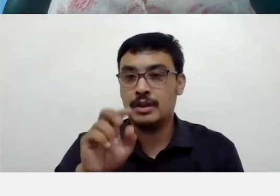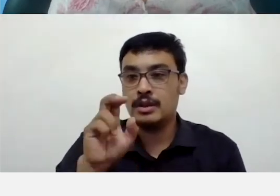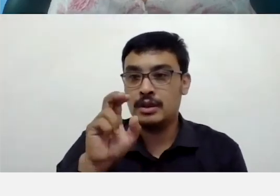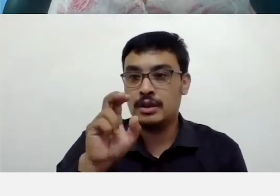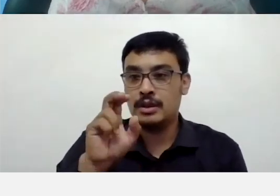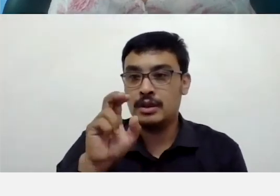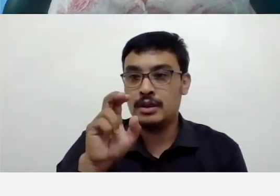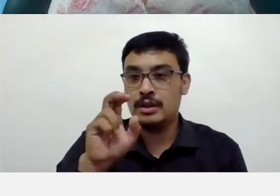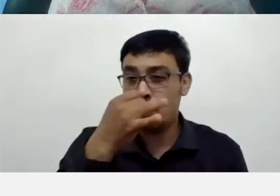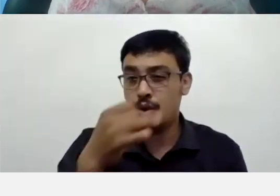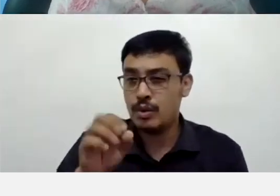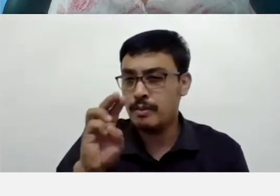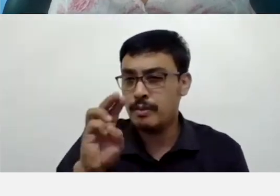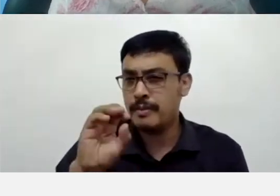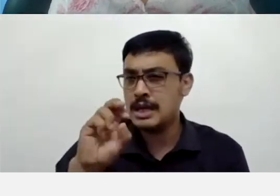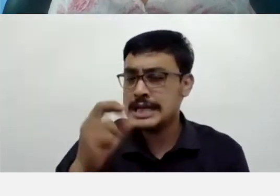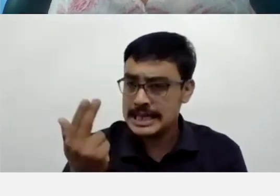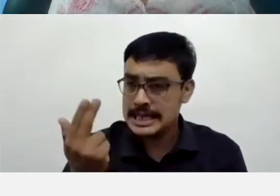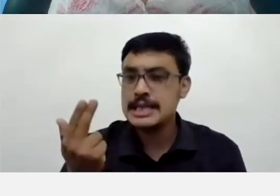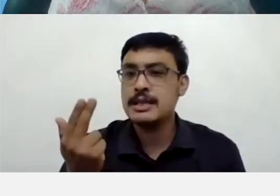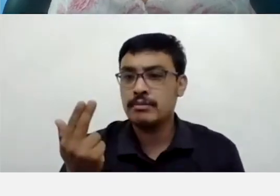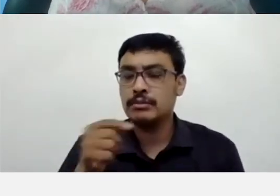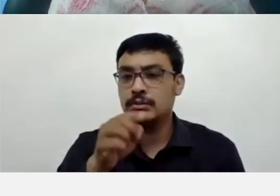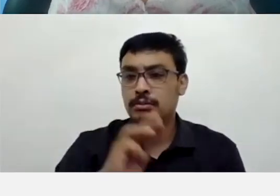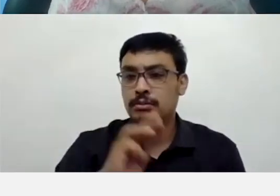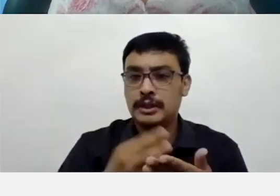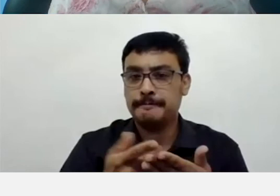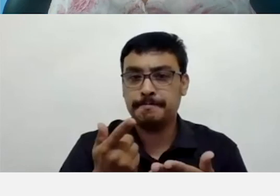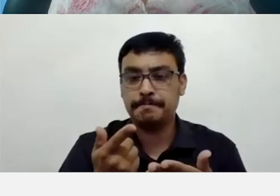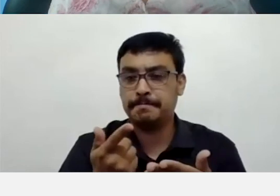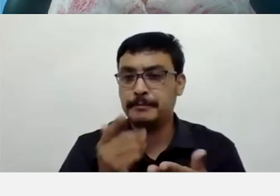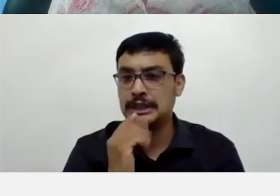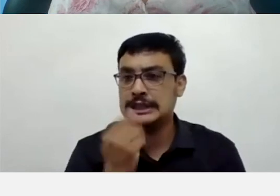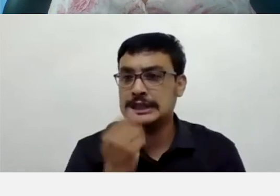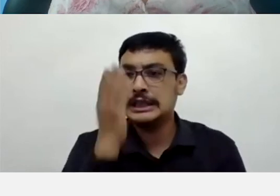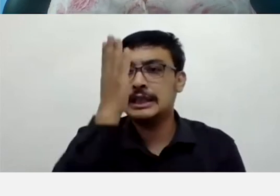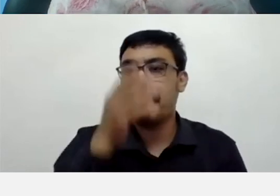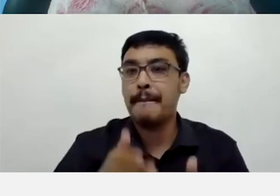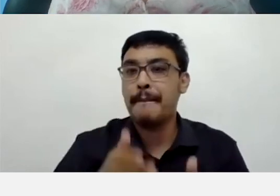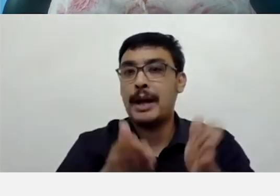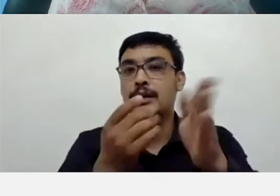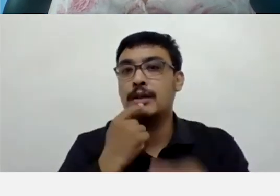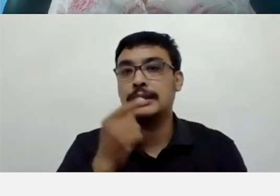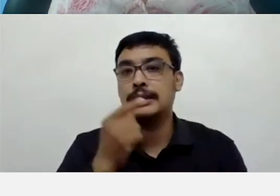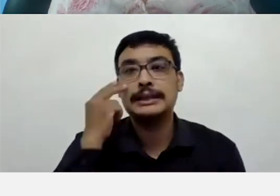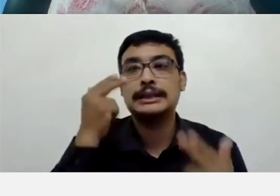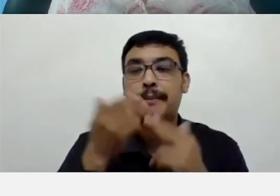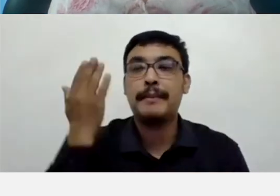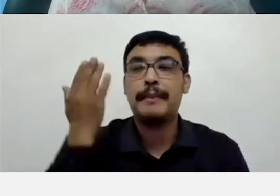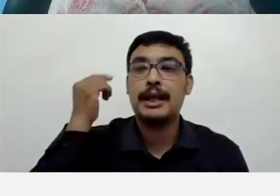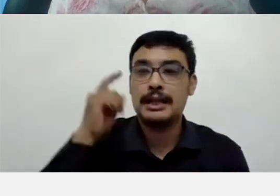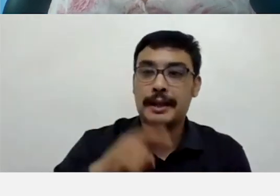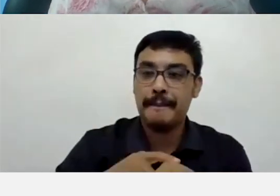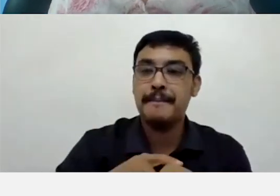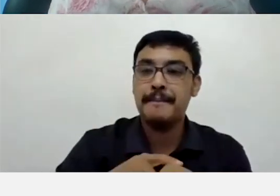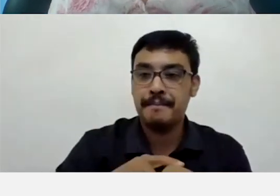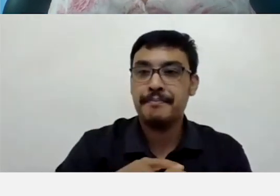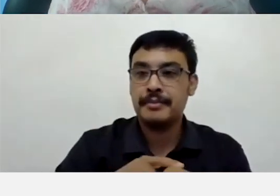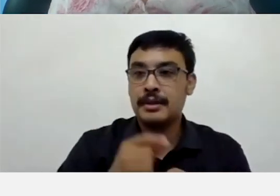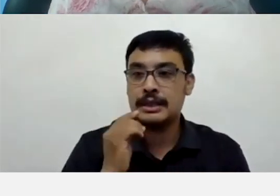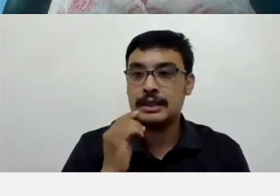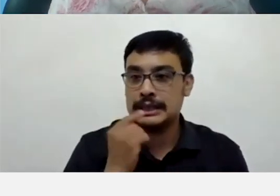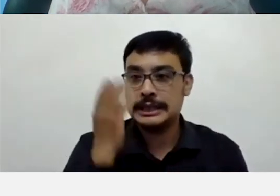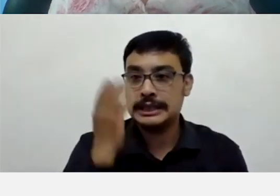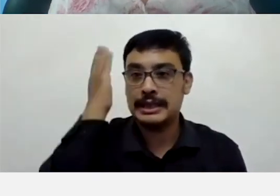is known as like a silk route in ancient time. So silk route that connect to the